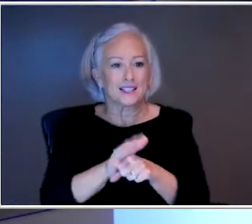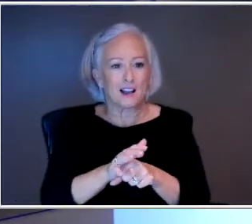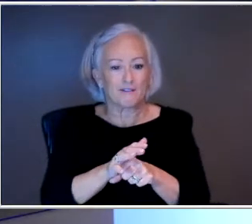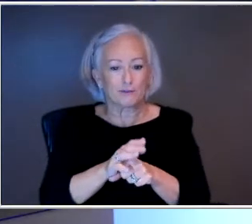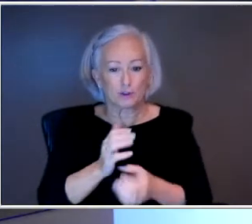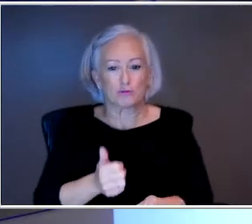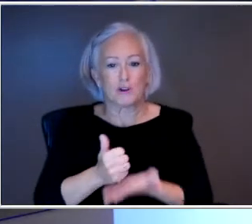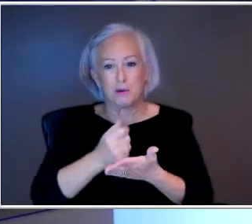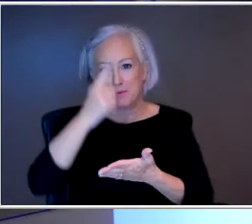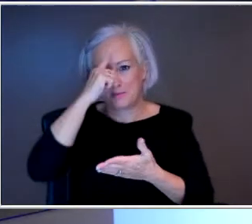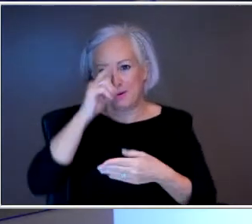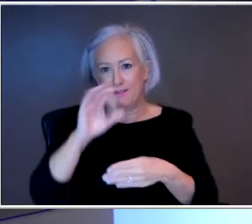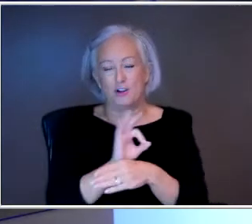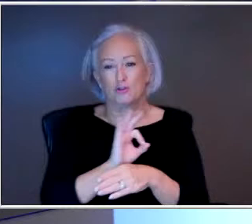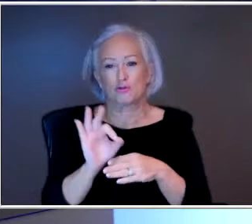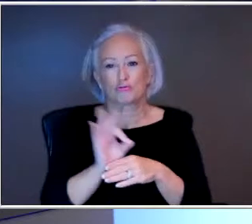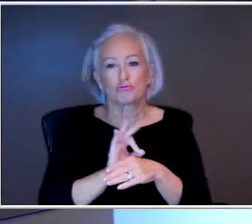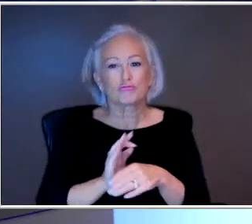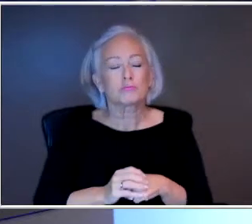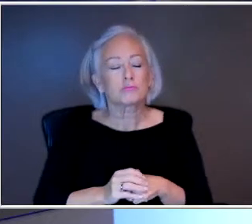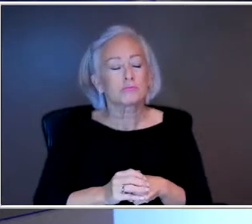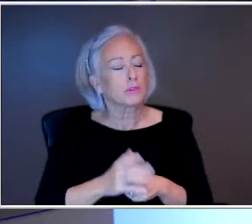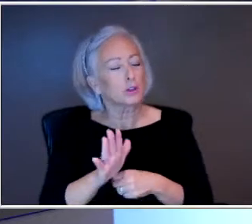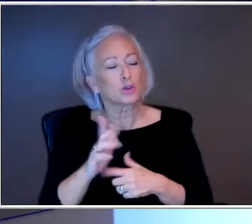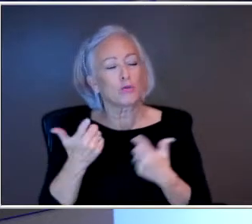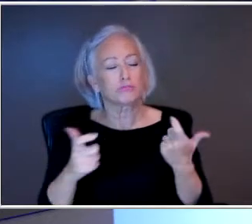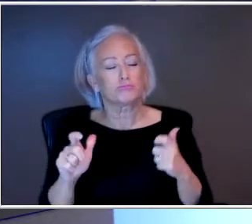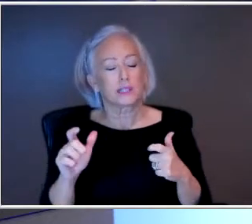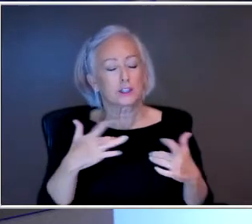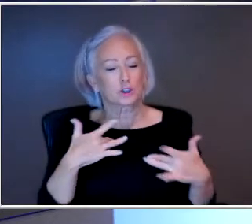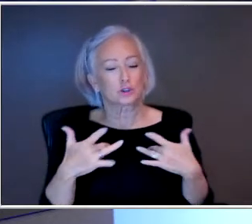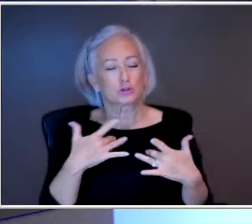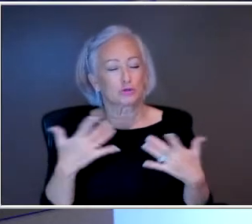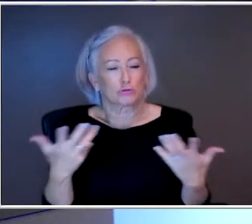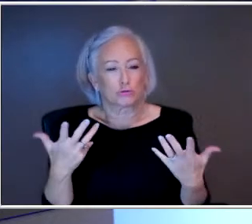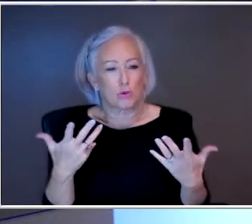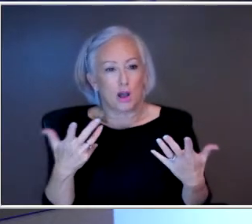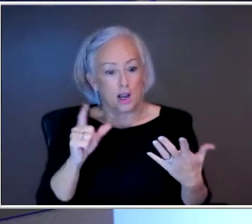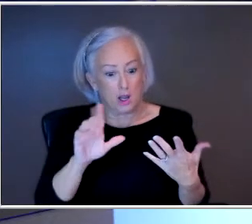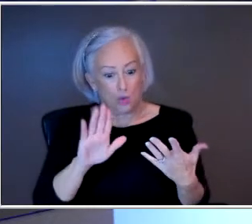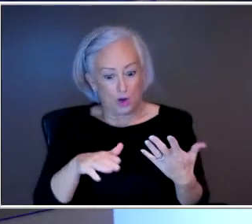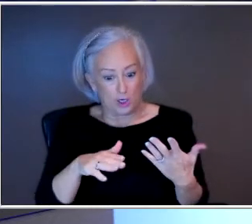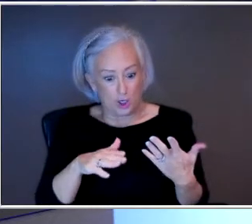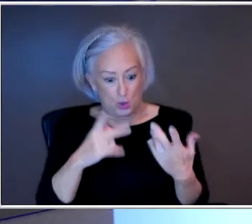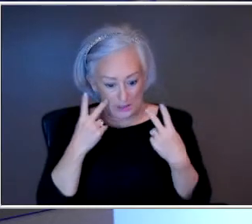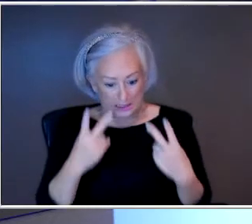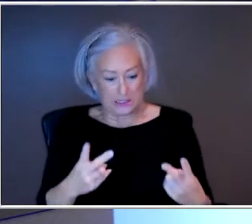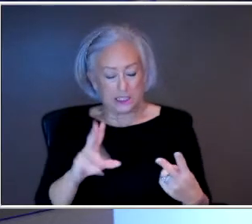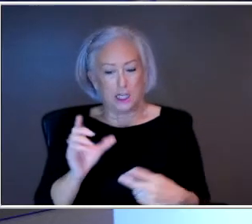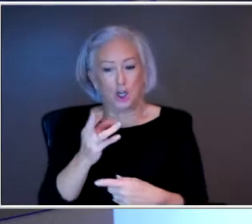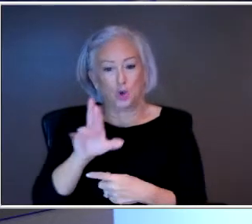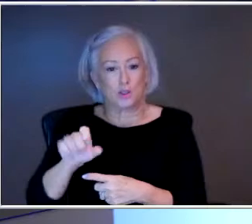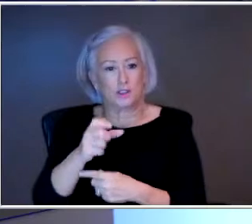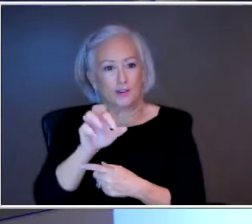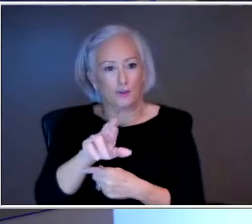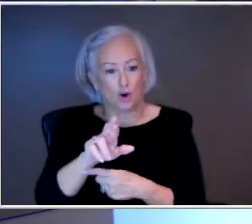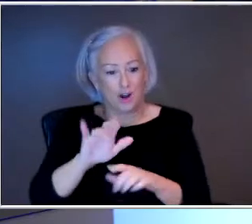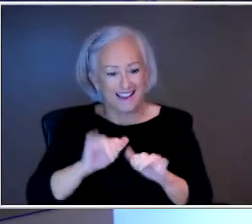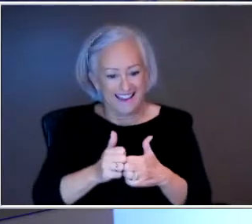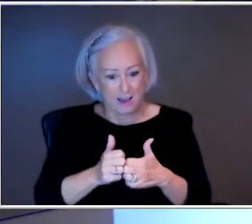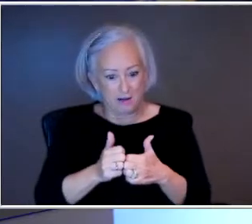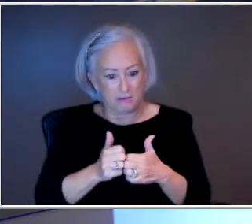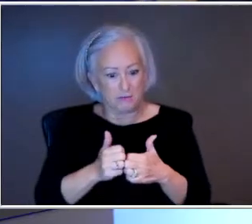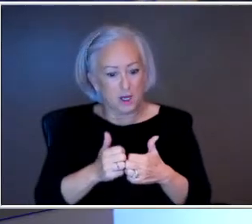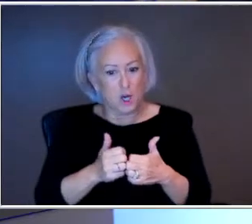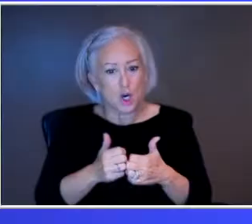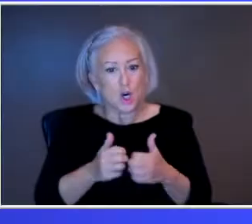with this clot? When you get to him, you know, on a scale, how urgent is this? Oh, this is